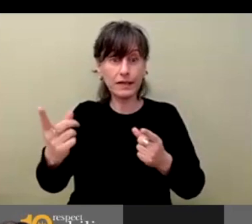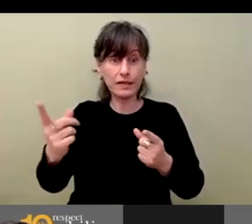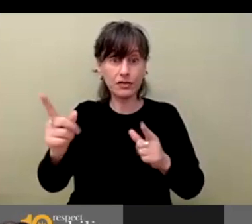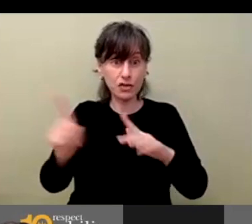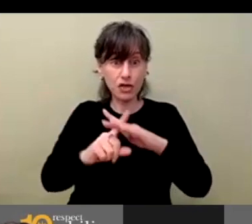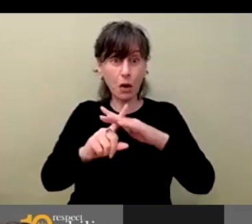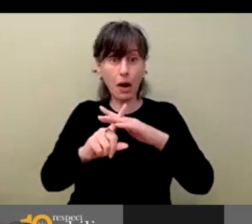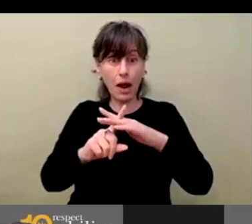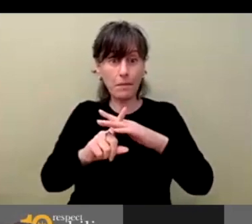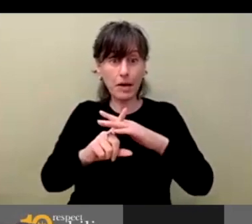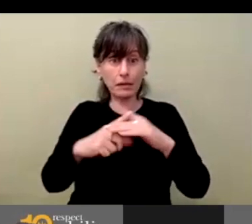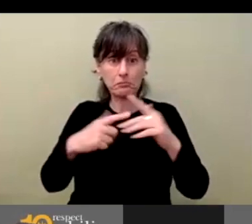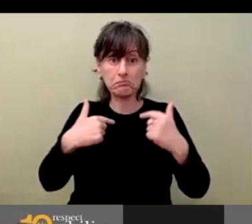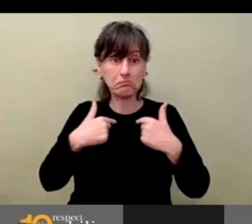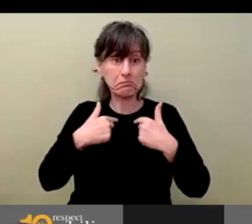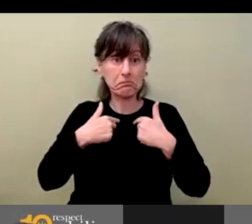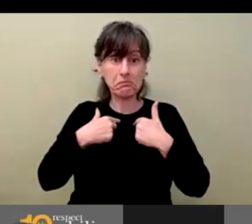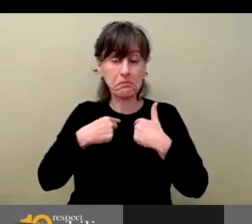I